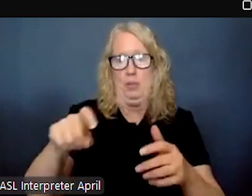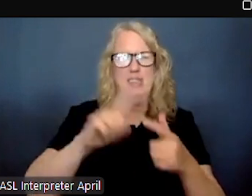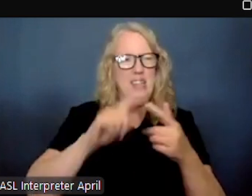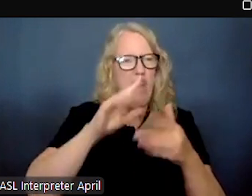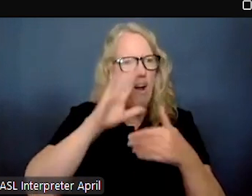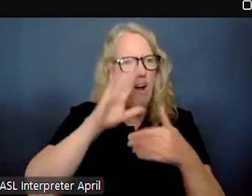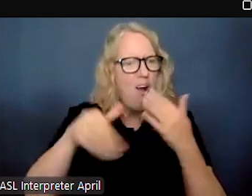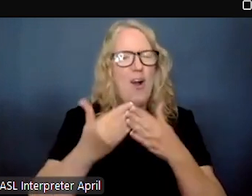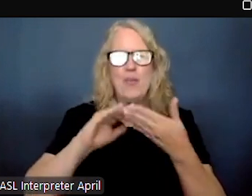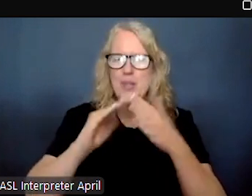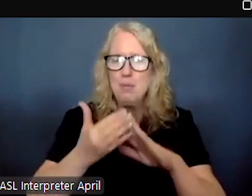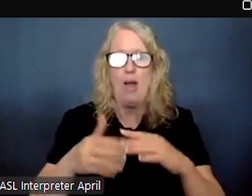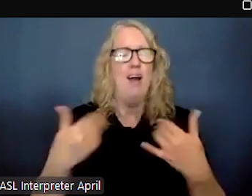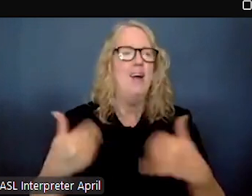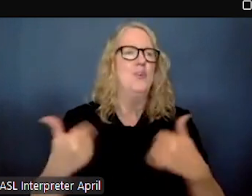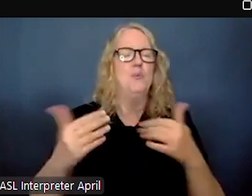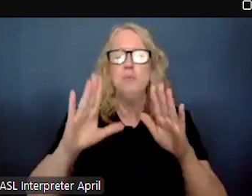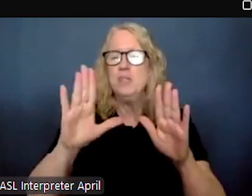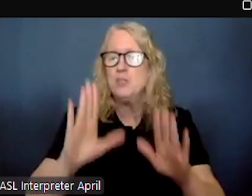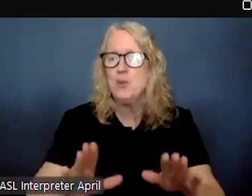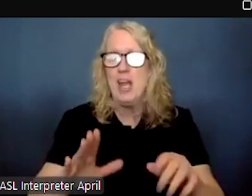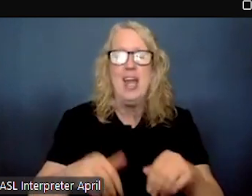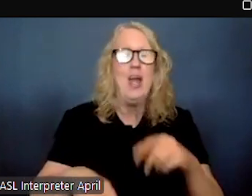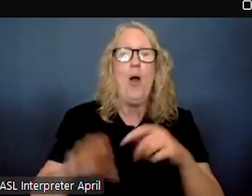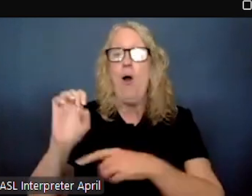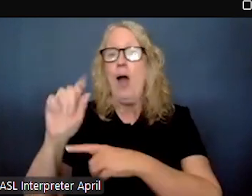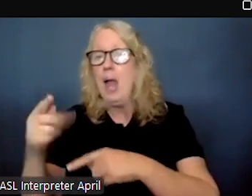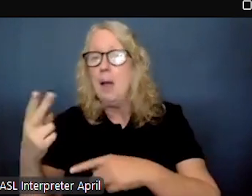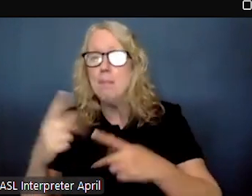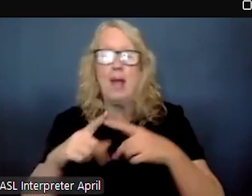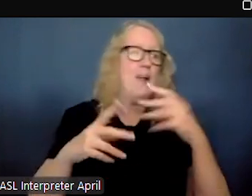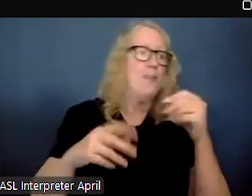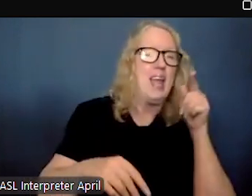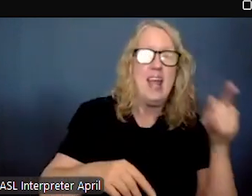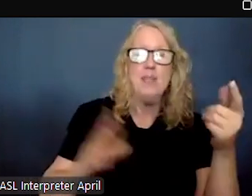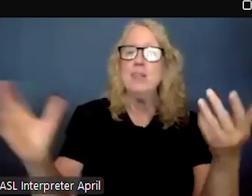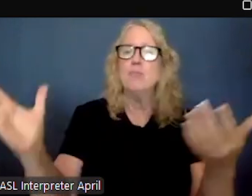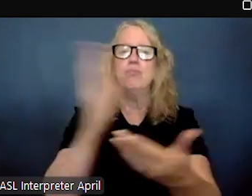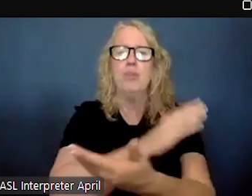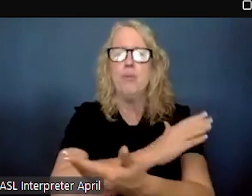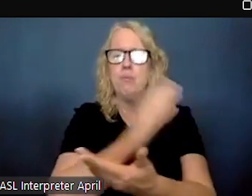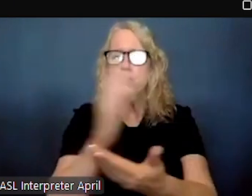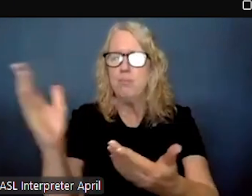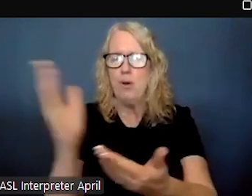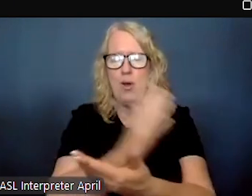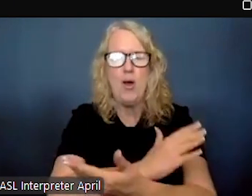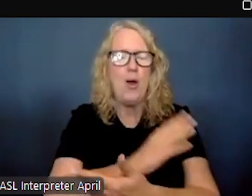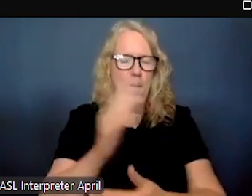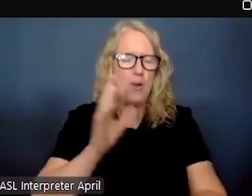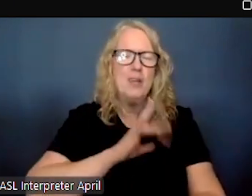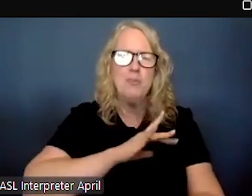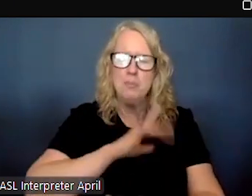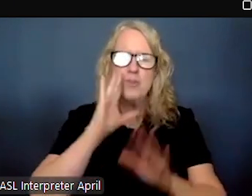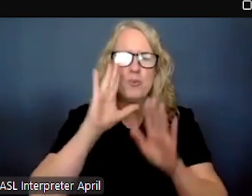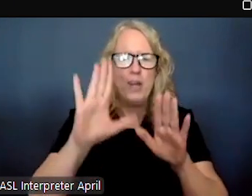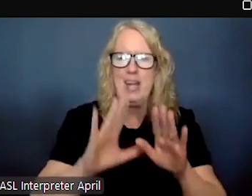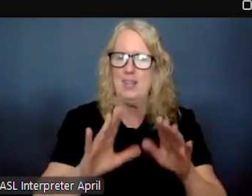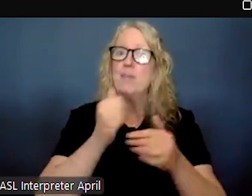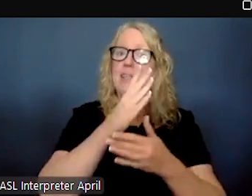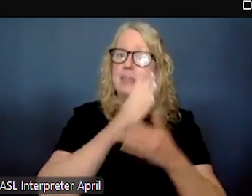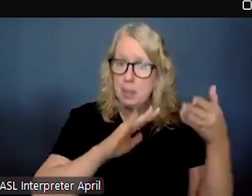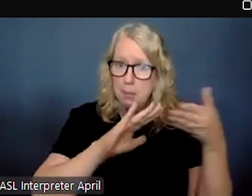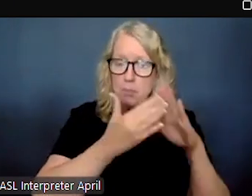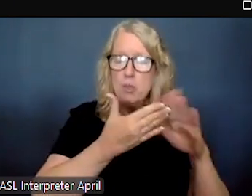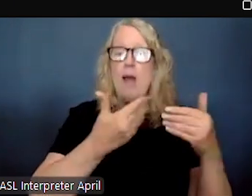the communities. And it would be great to have both empaths and that full continuum. And where we have that, some